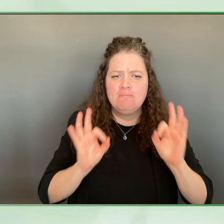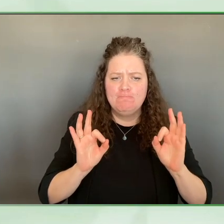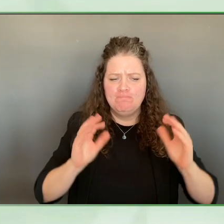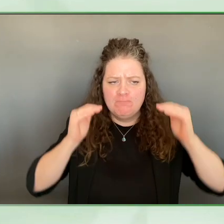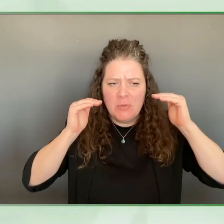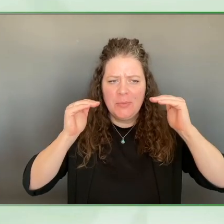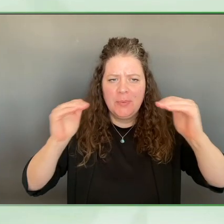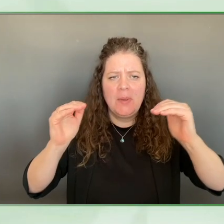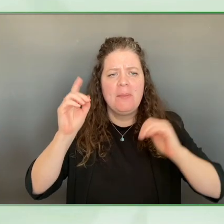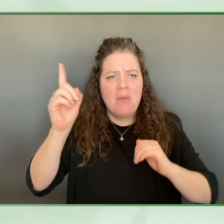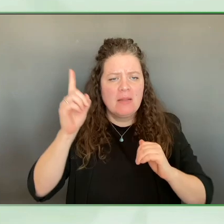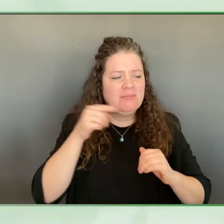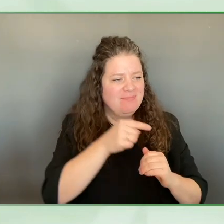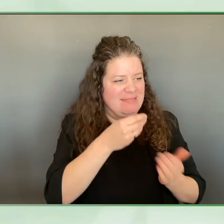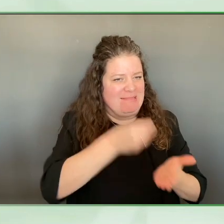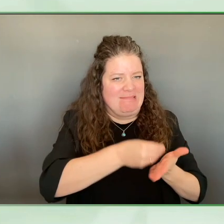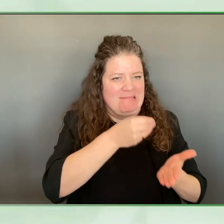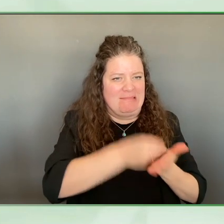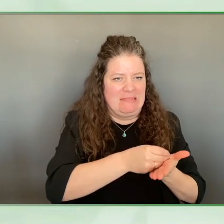low? Thank you so much.